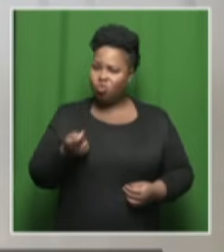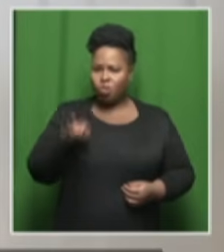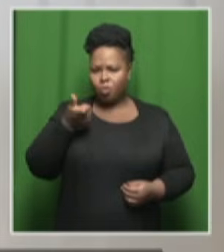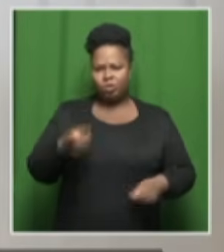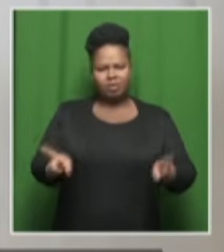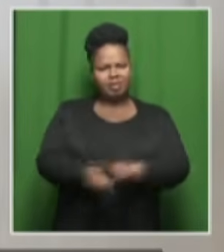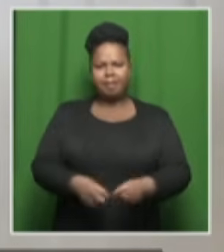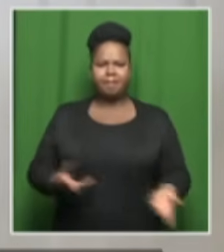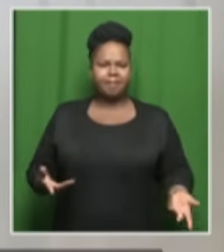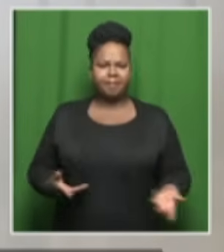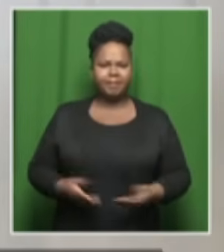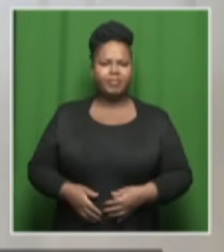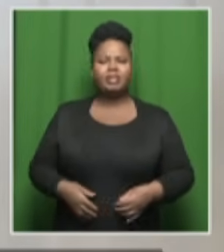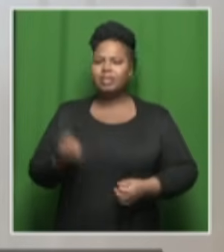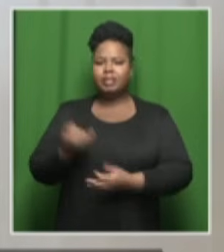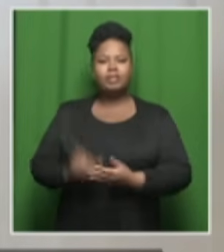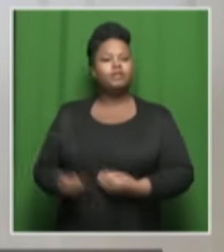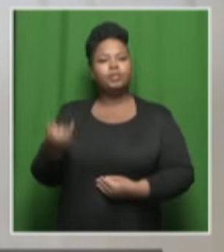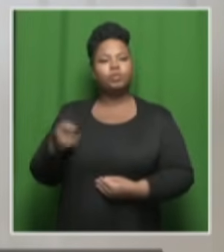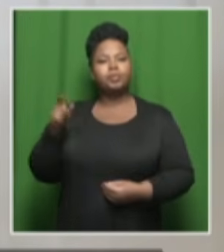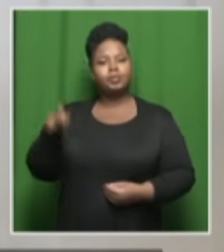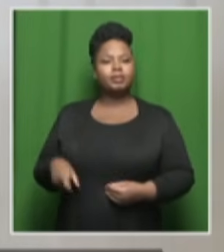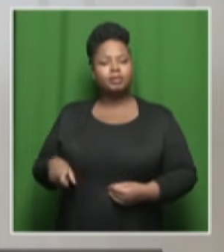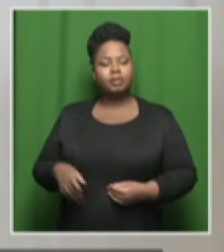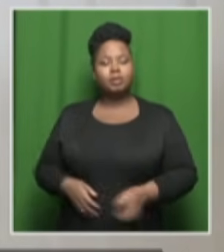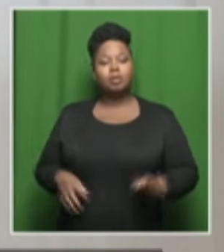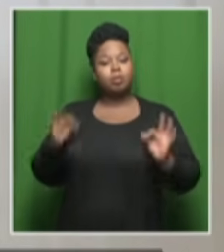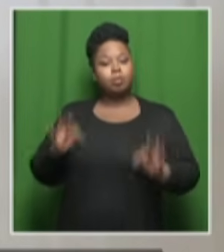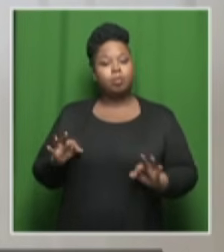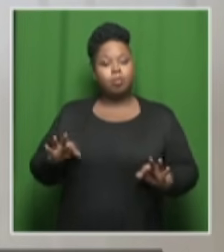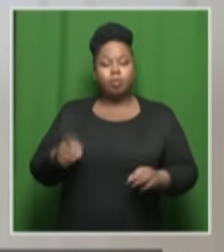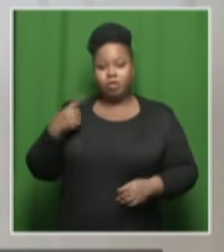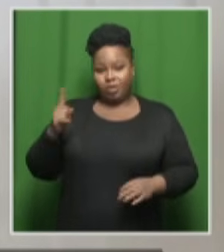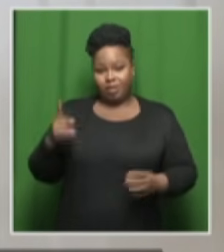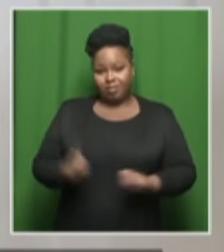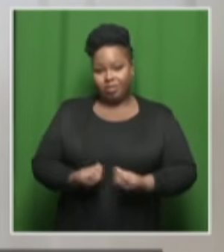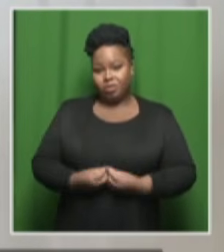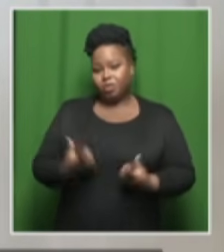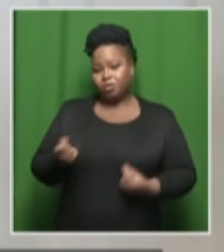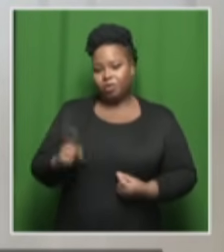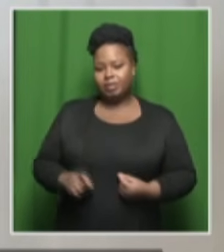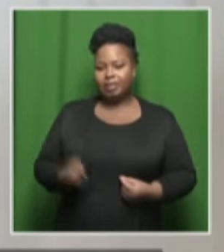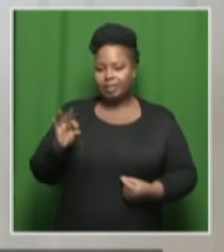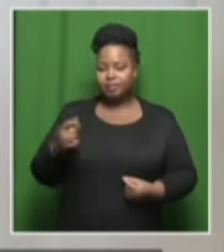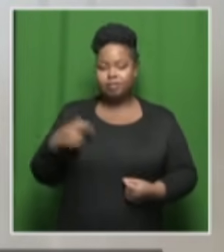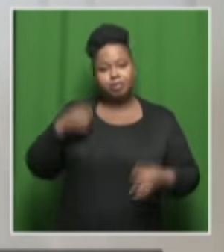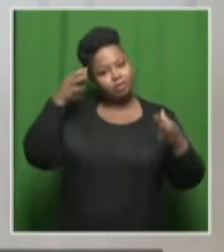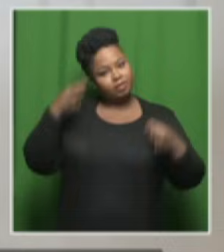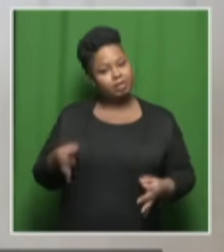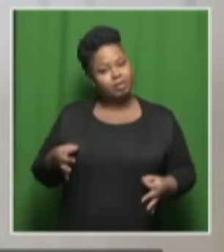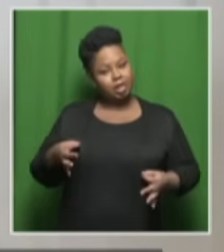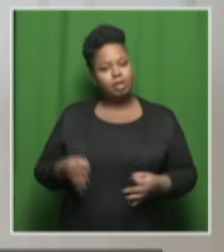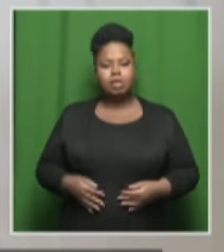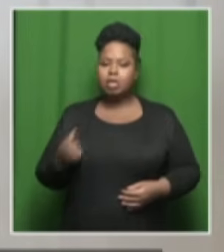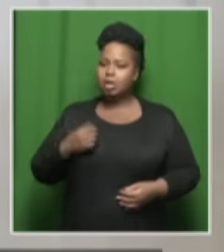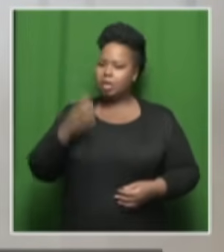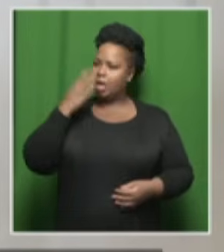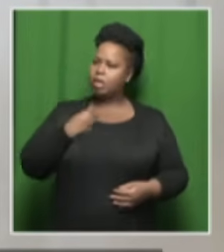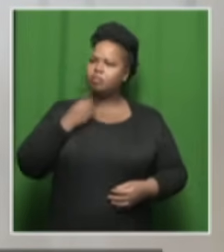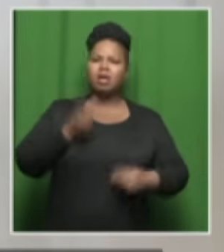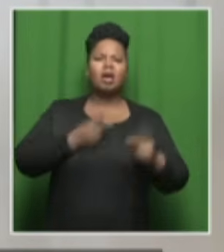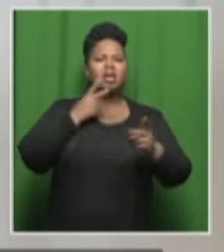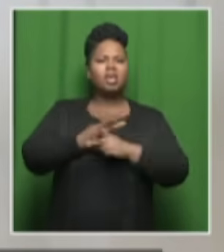These facts are dealing with the same individual. And the proper thing to do would be to say, if I've taken a decision on the matter and I'm being asked again in